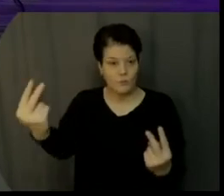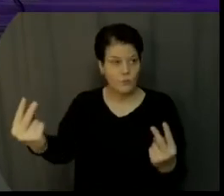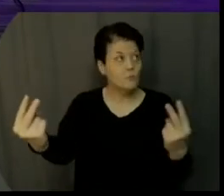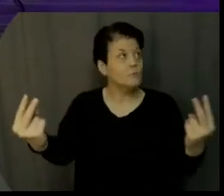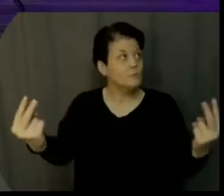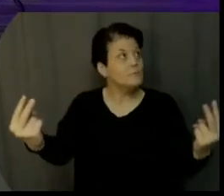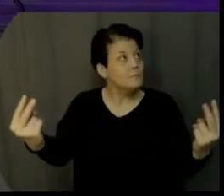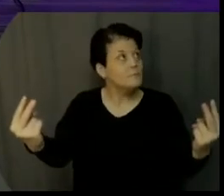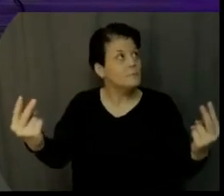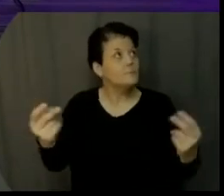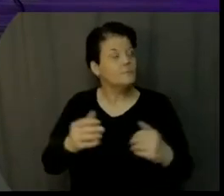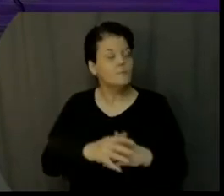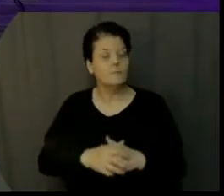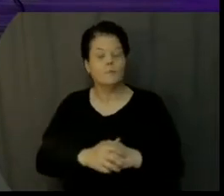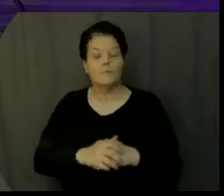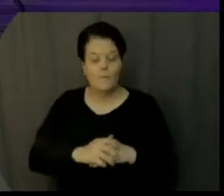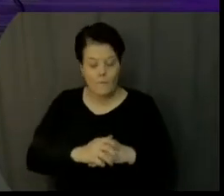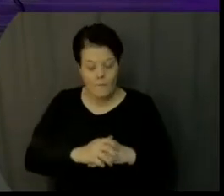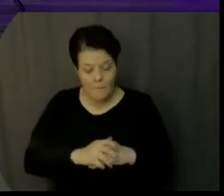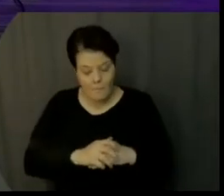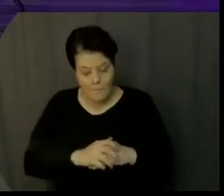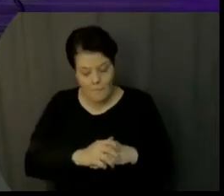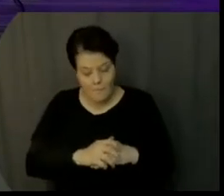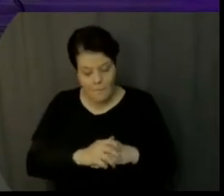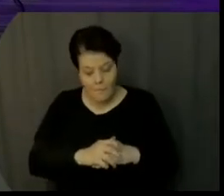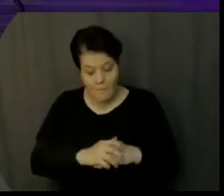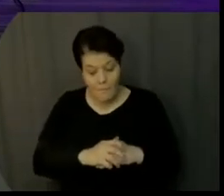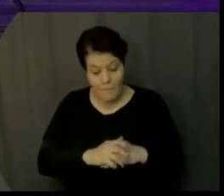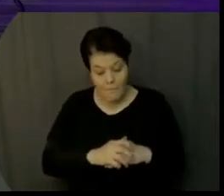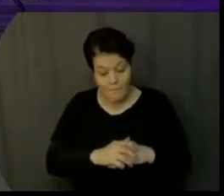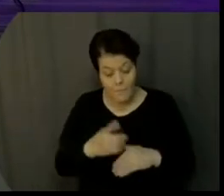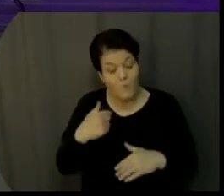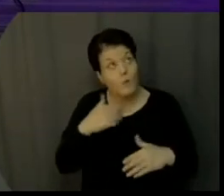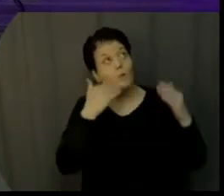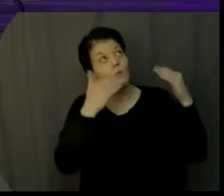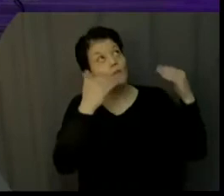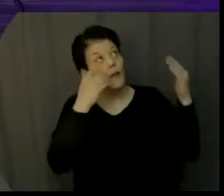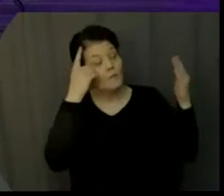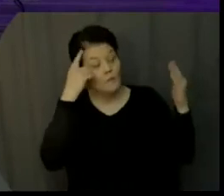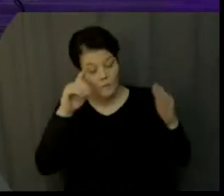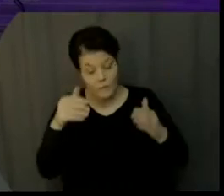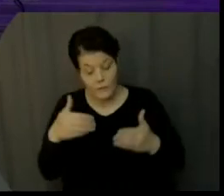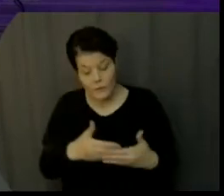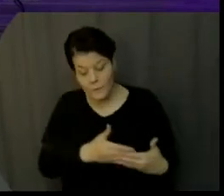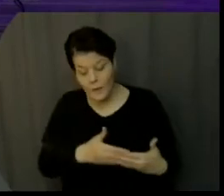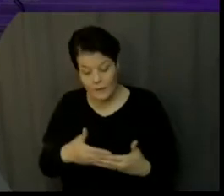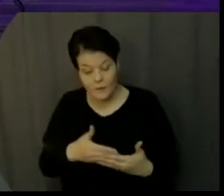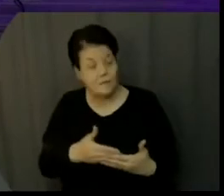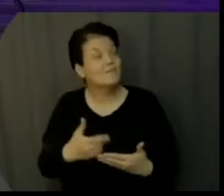Lord, we're grateful that we're welcoming babies, new little babies.